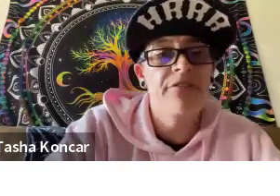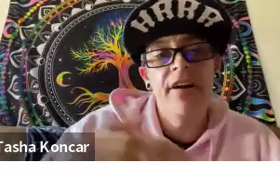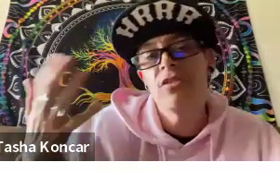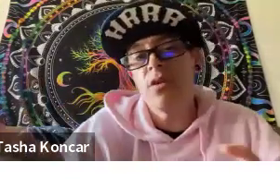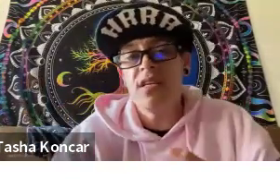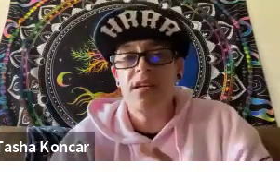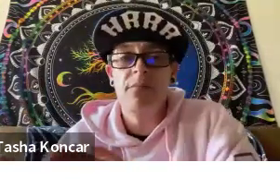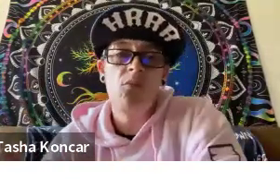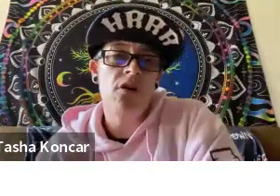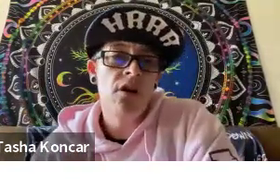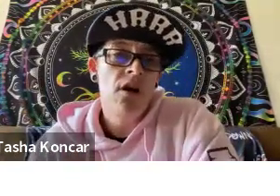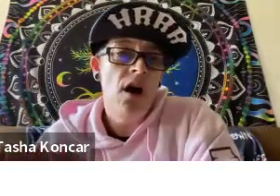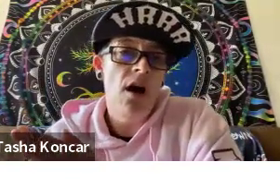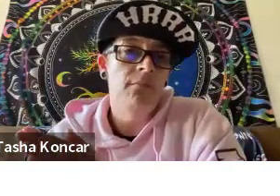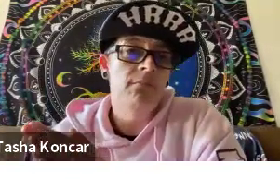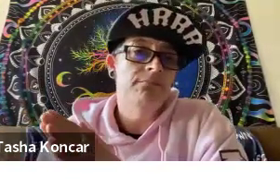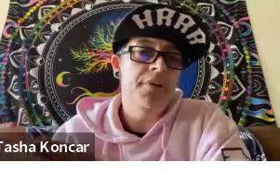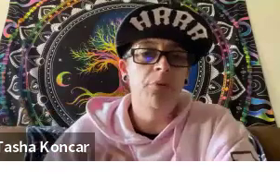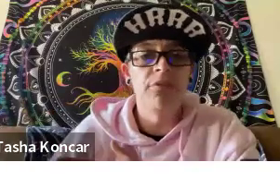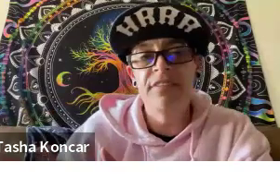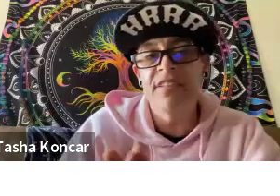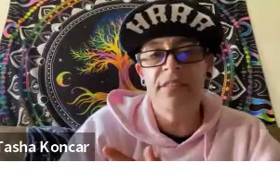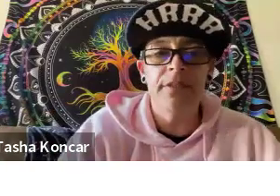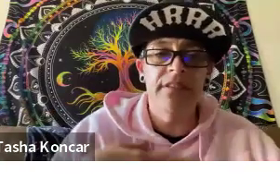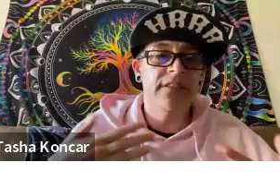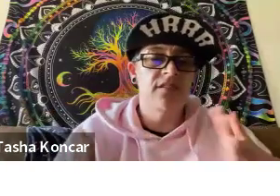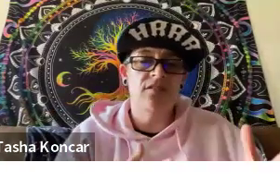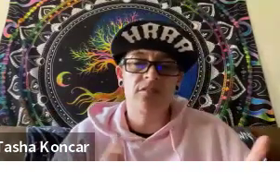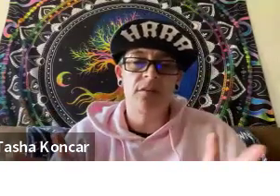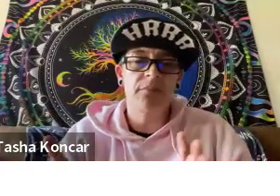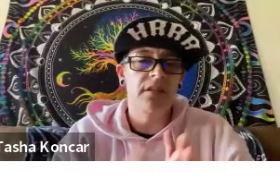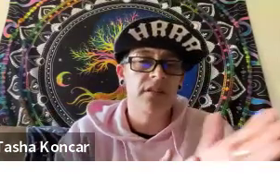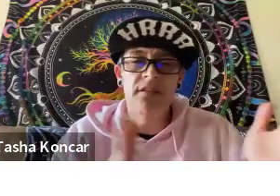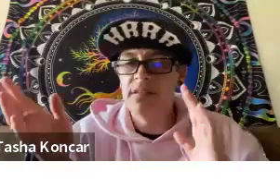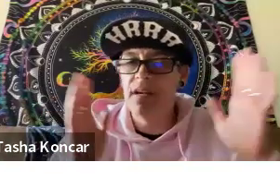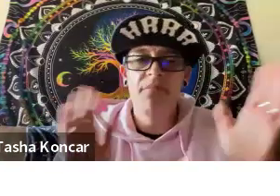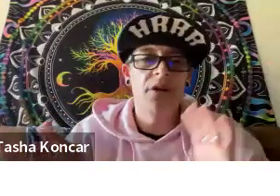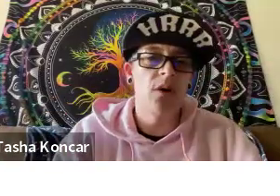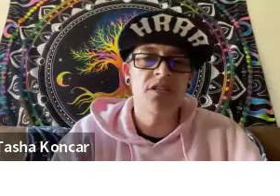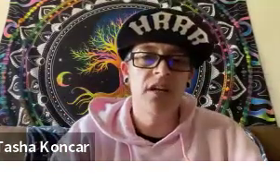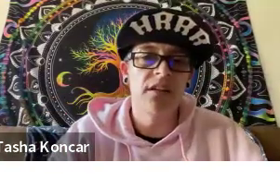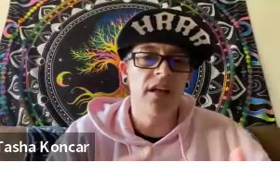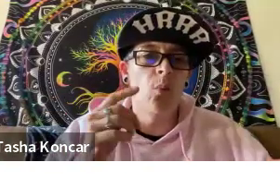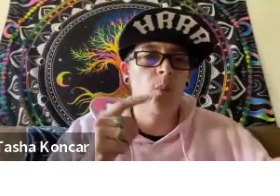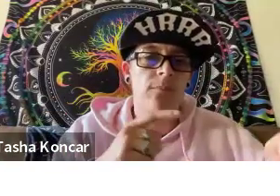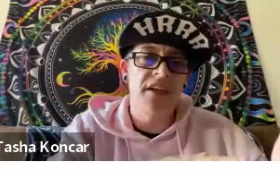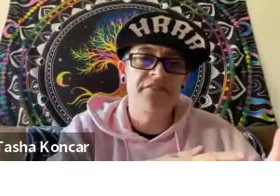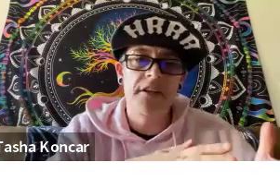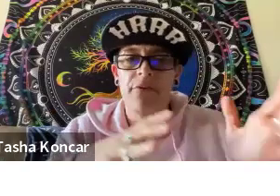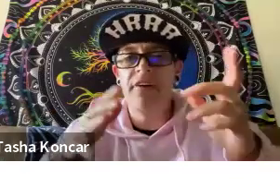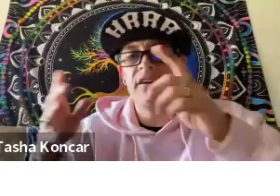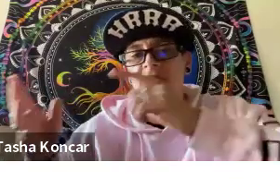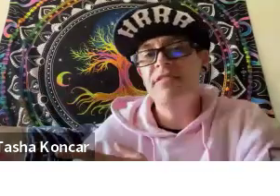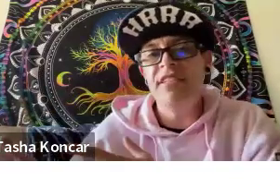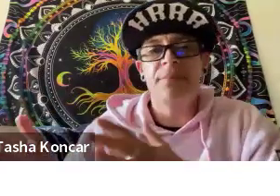net providers, or is it going to be more people of lived experience? That's also something that I've been questioning, like safety